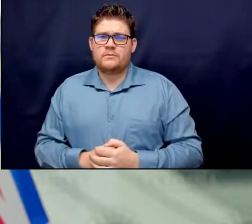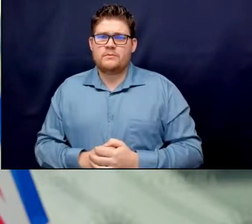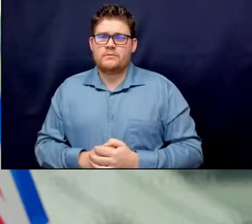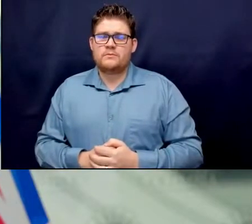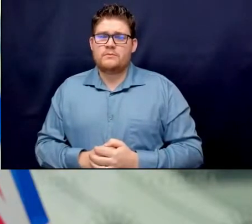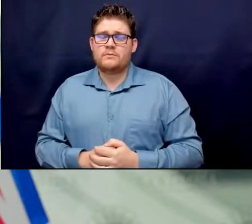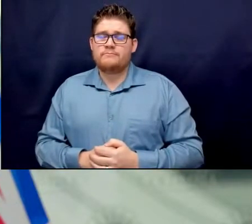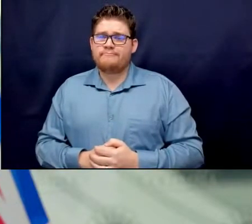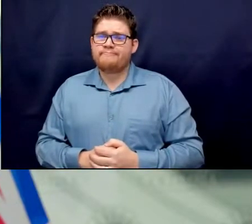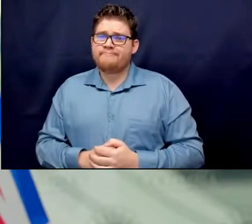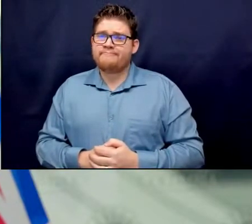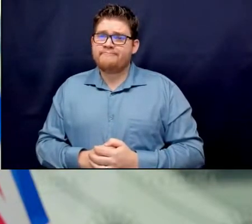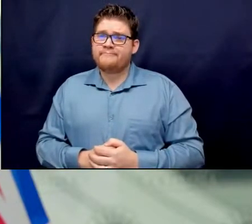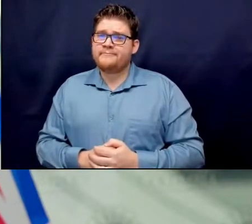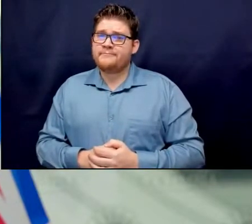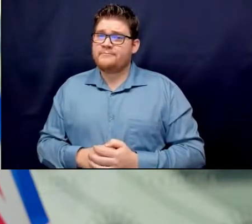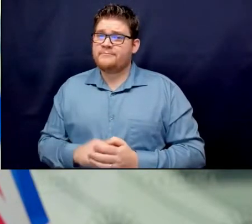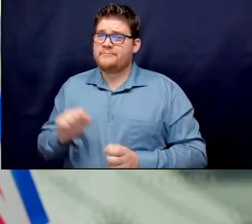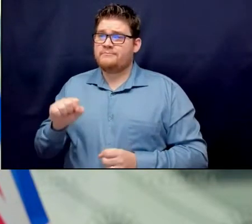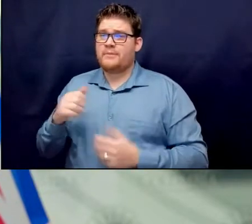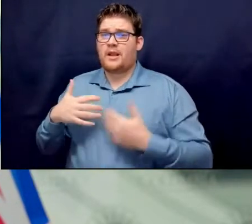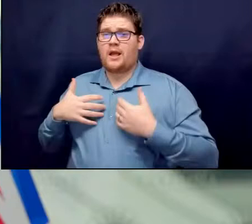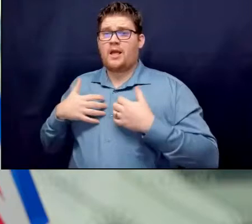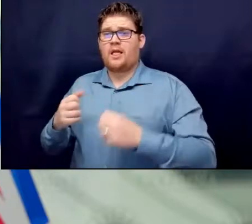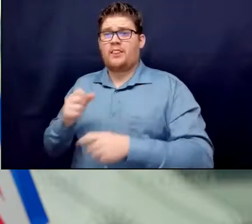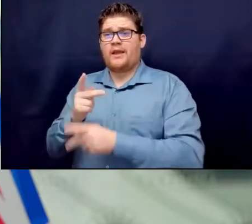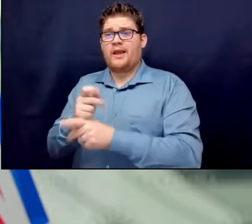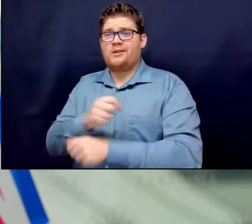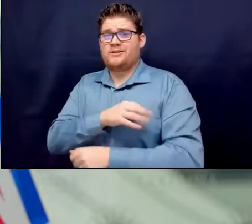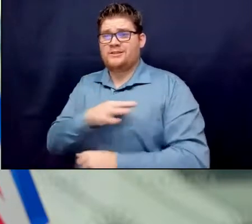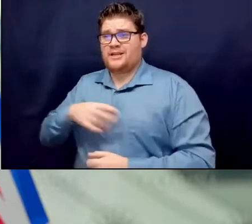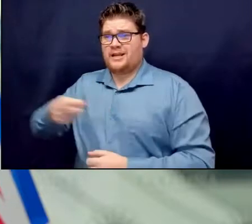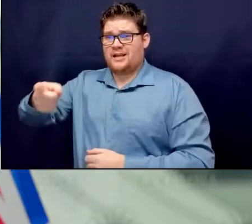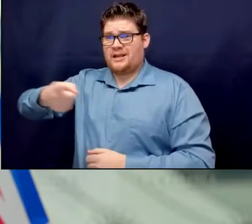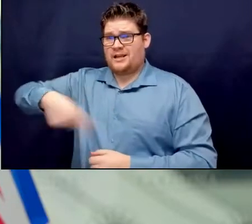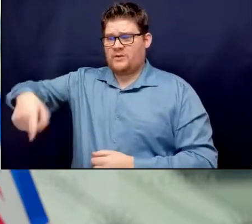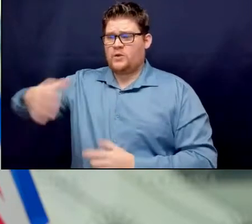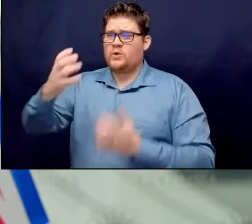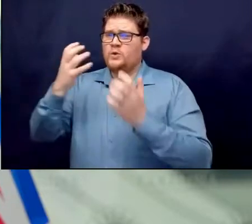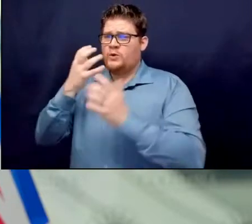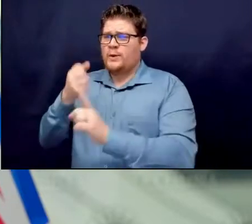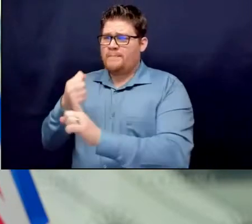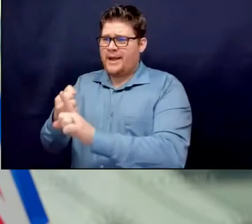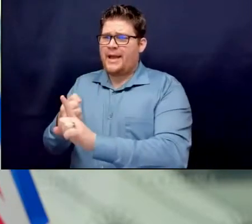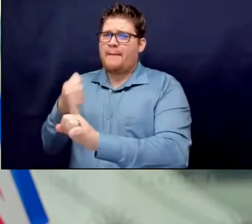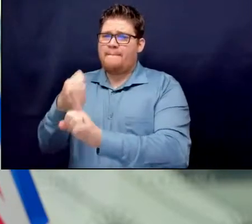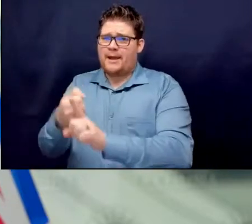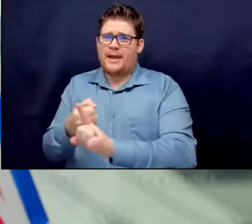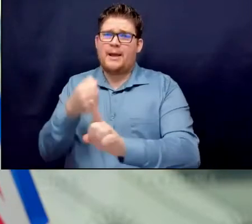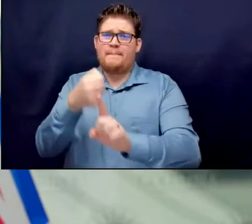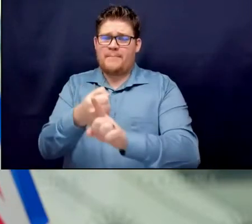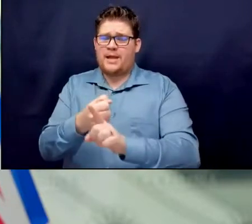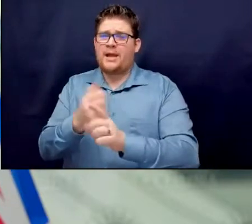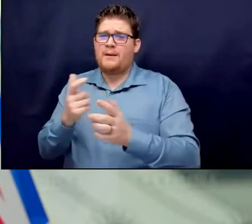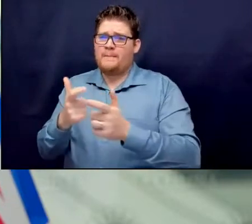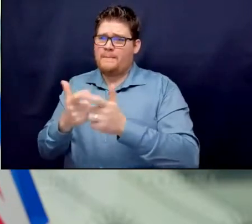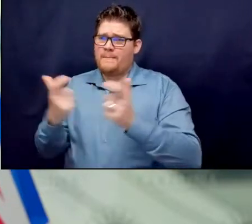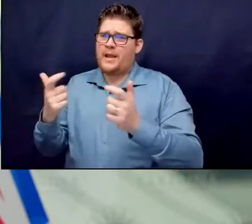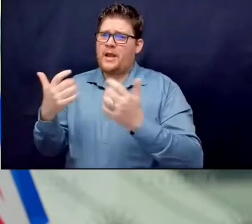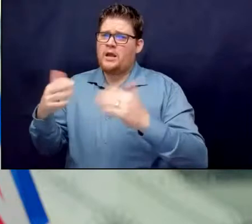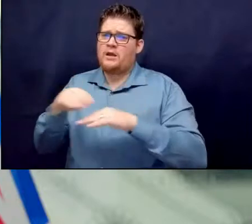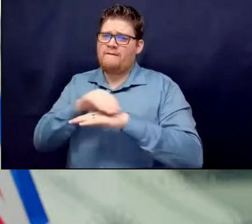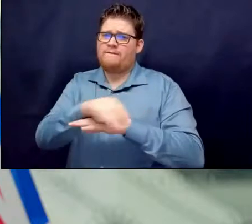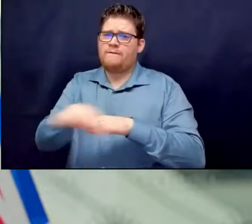in particular, Gordon, I think it affects it with respect to services are provided, not so much in the hospital, although it has profound impacts